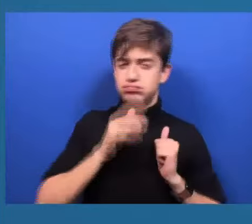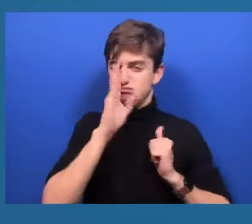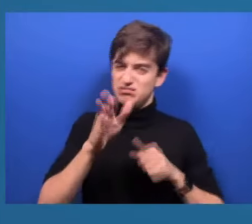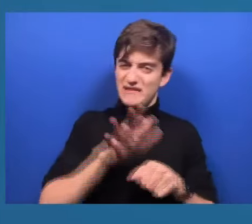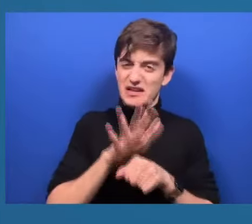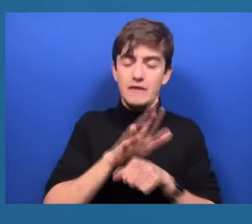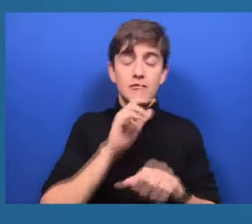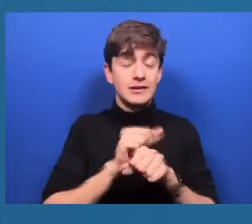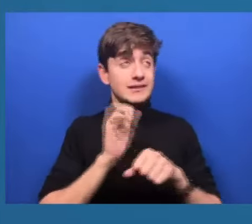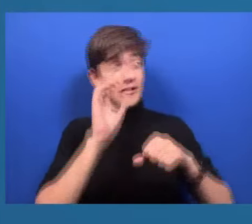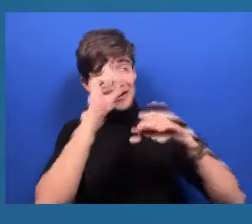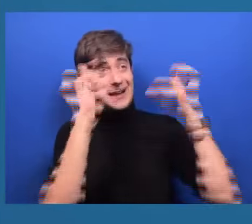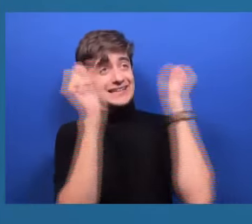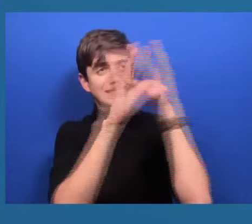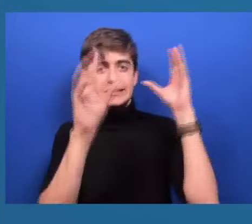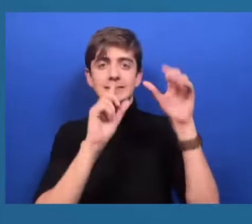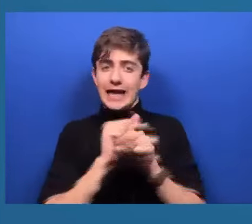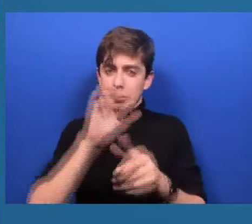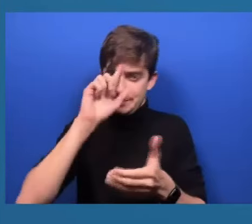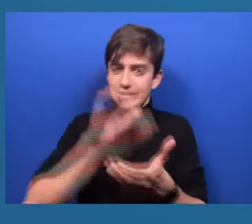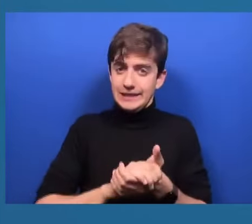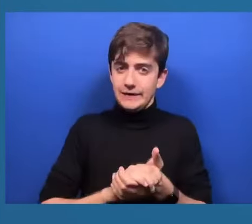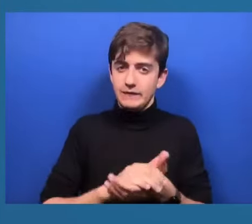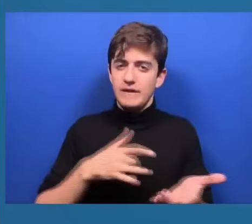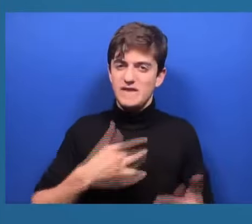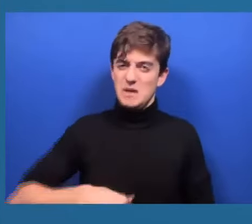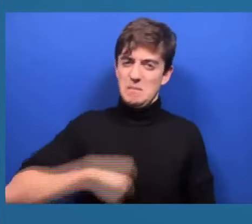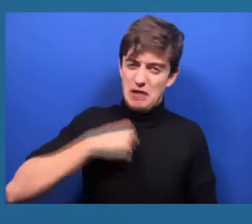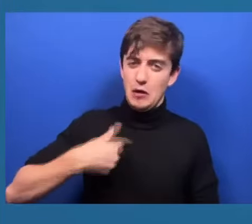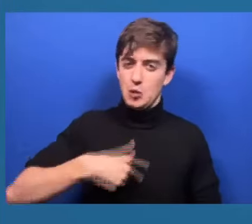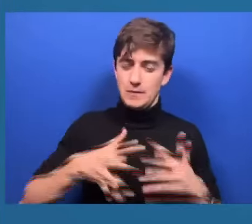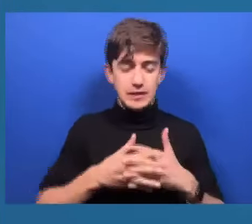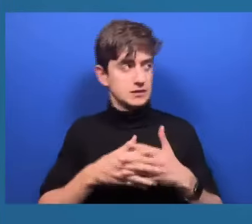make so many of us proud to be Americans.